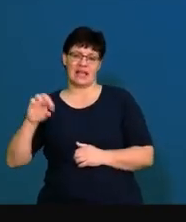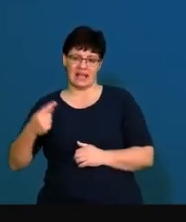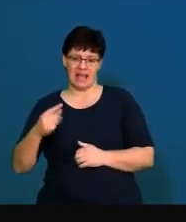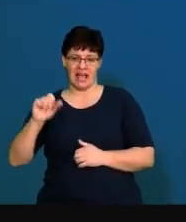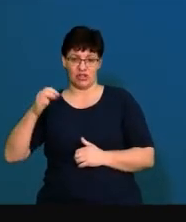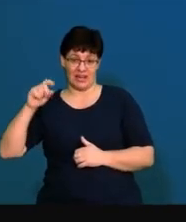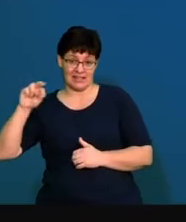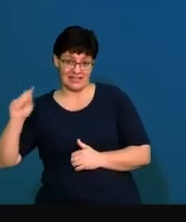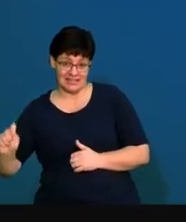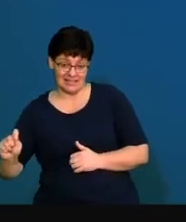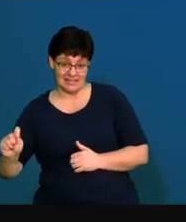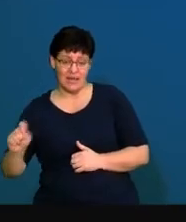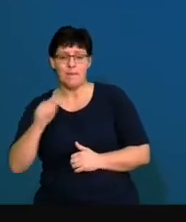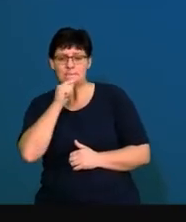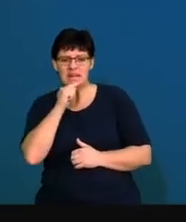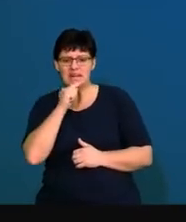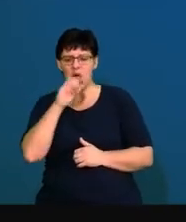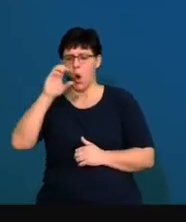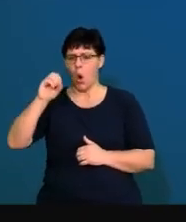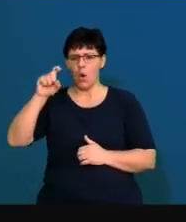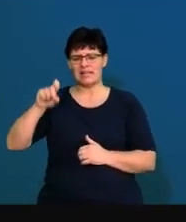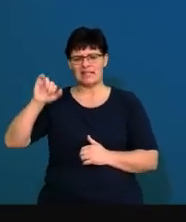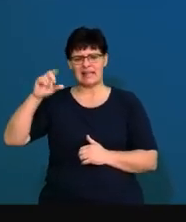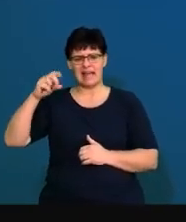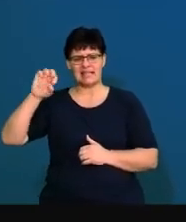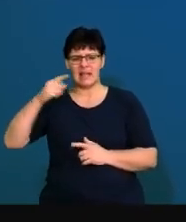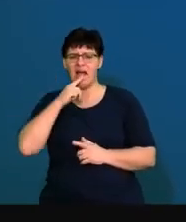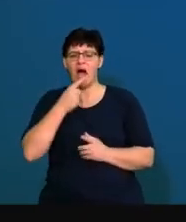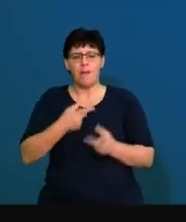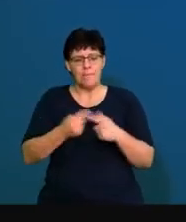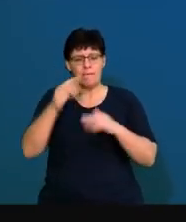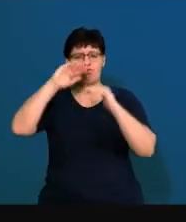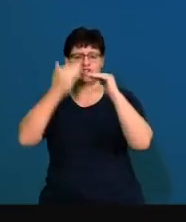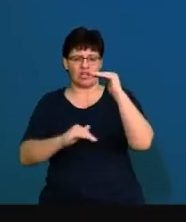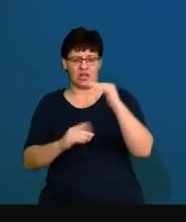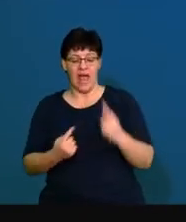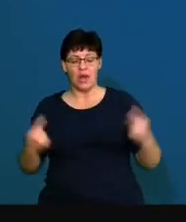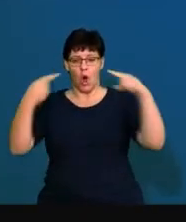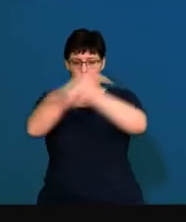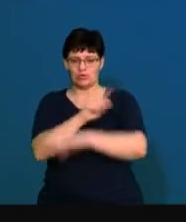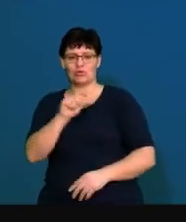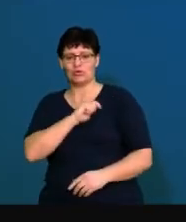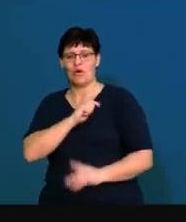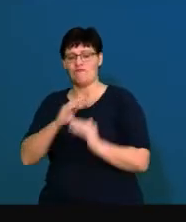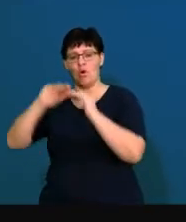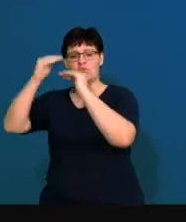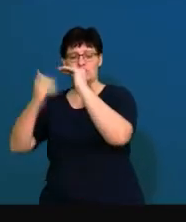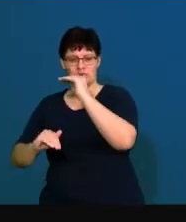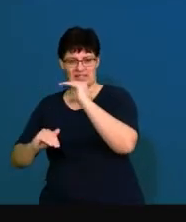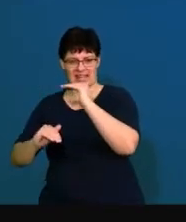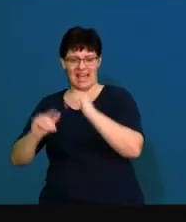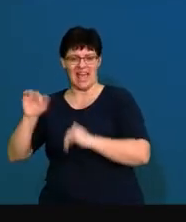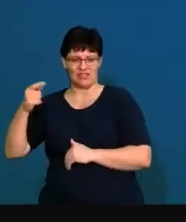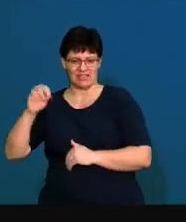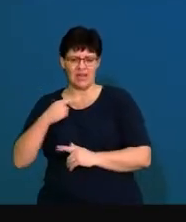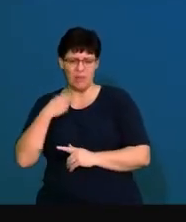So what is important is to understand that an oxidizing agent undergoes reduction, and the opposite is true for a reducing agent.